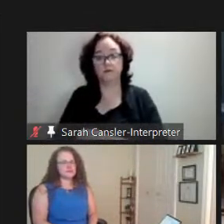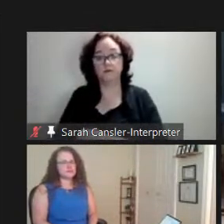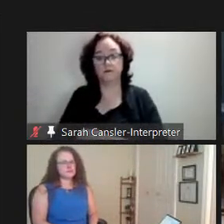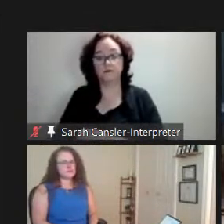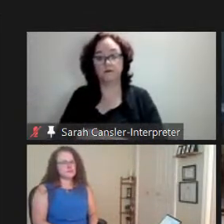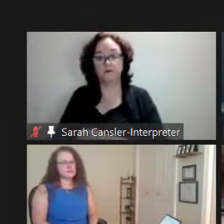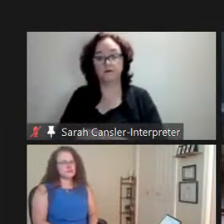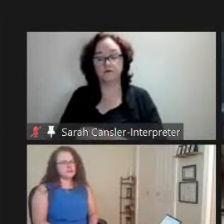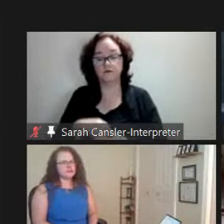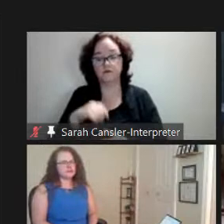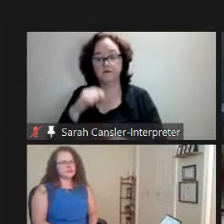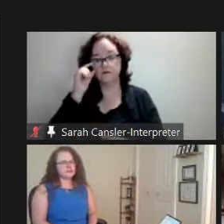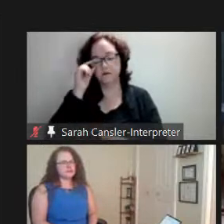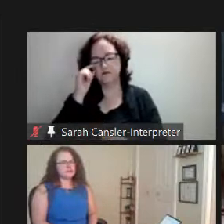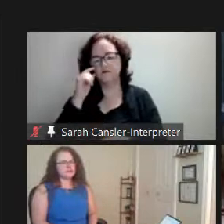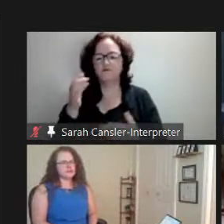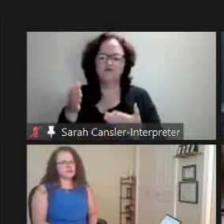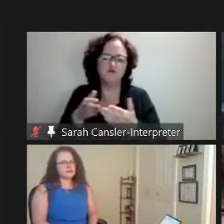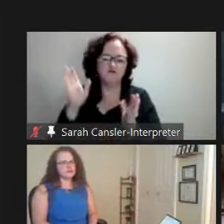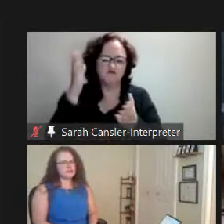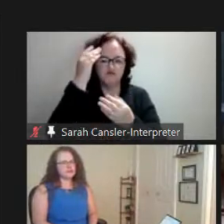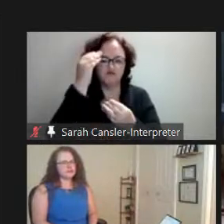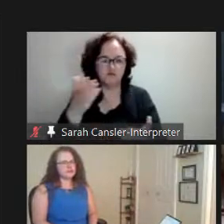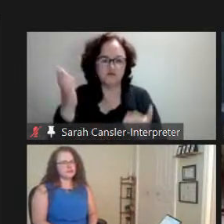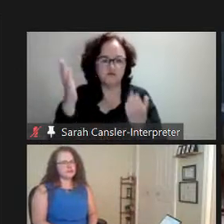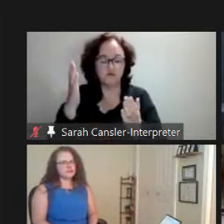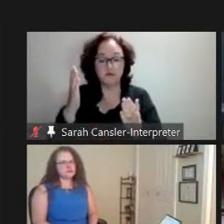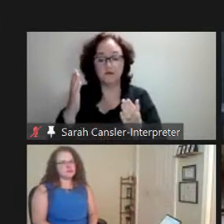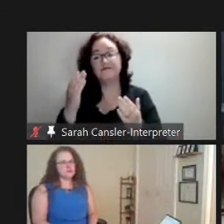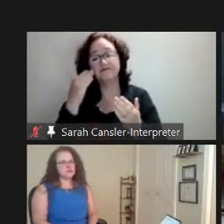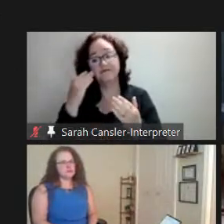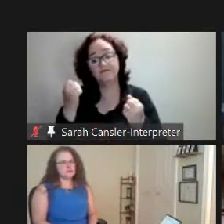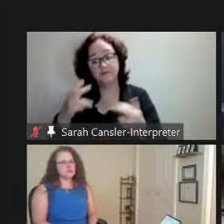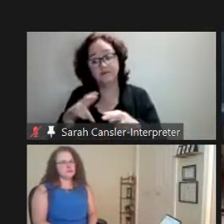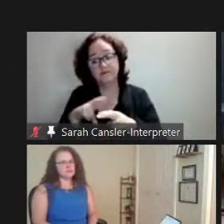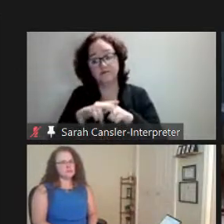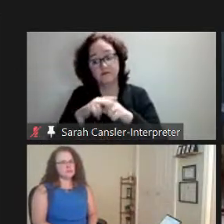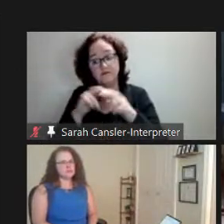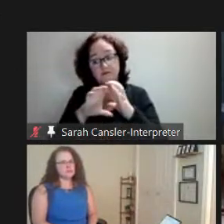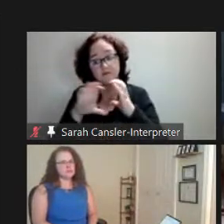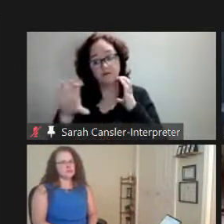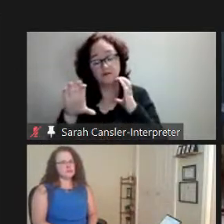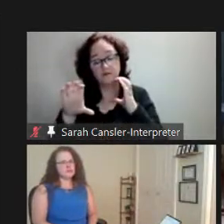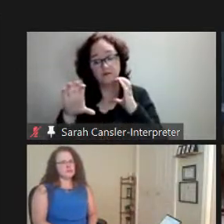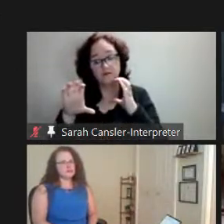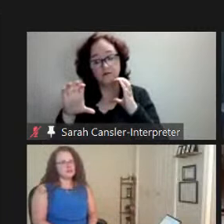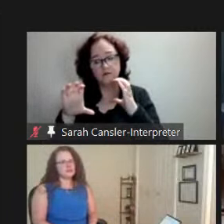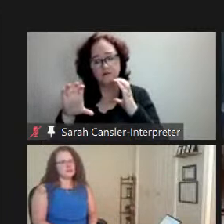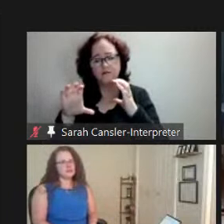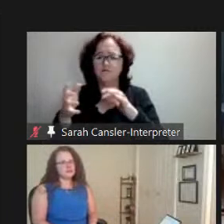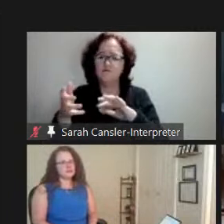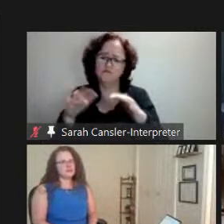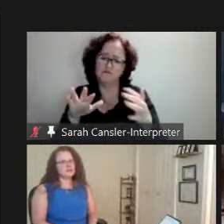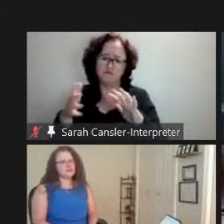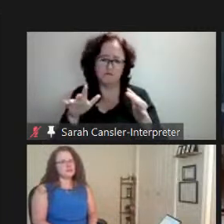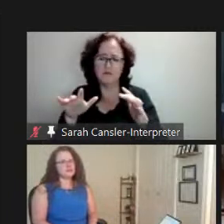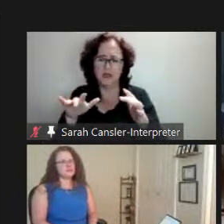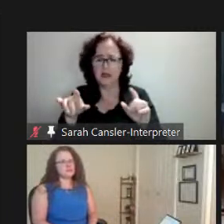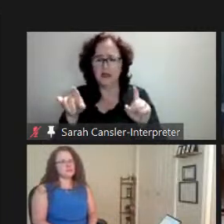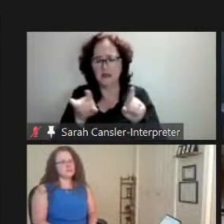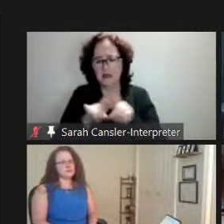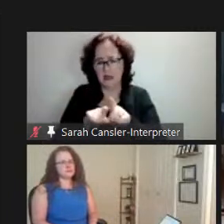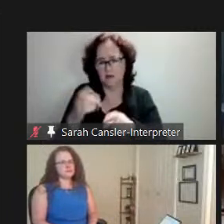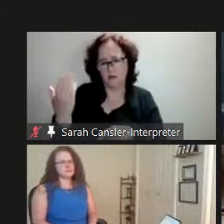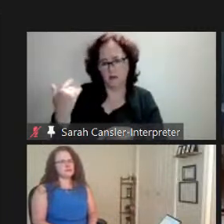Just general arrangement of the rail cars. You know, a lot of our rail cars are very much similar or the same. So we try